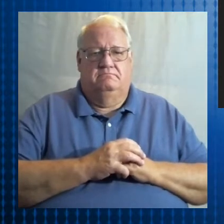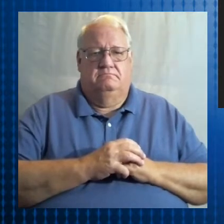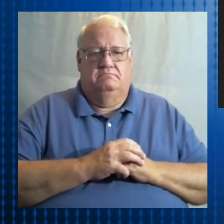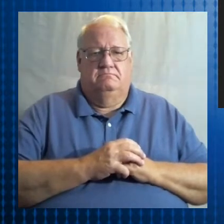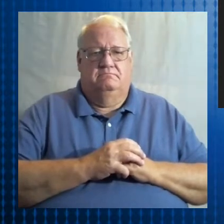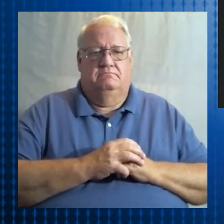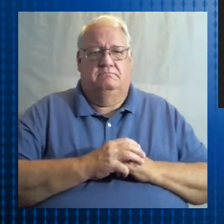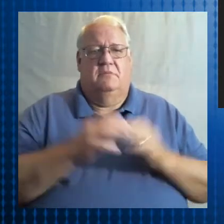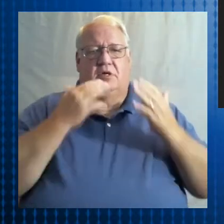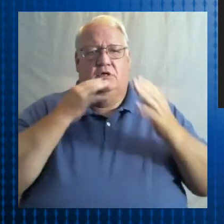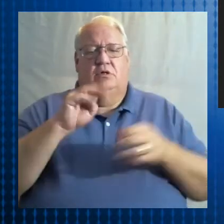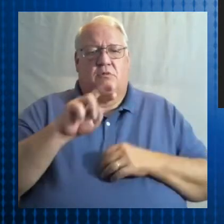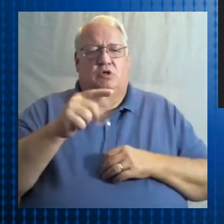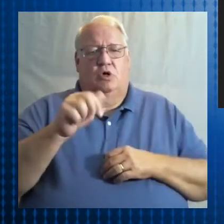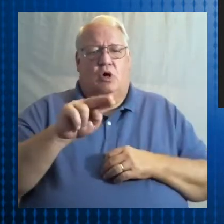Thank you, Mr. Garner.